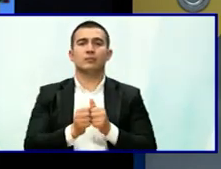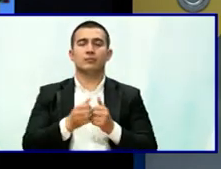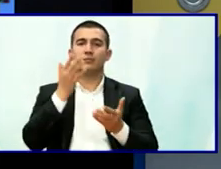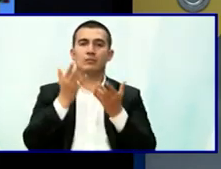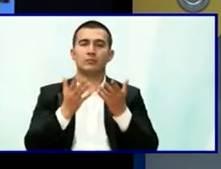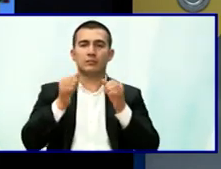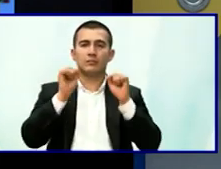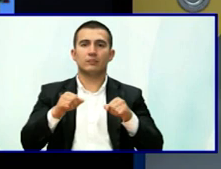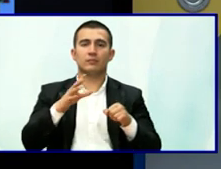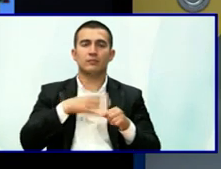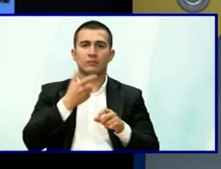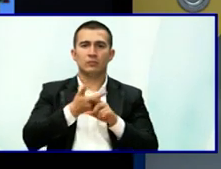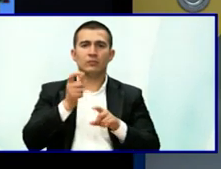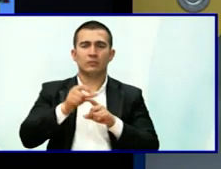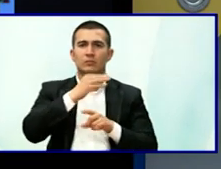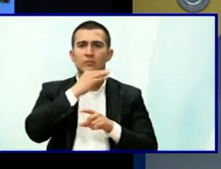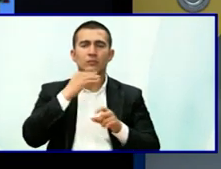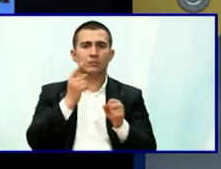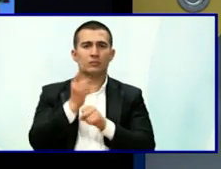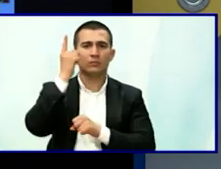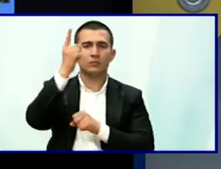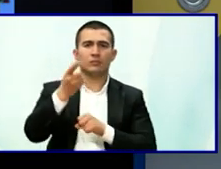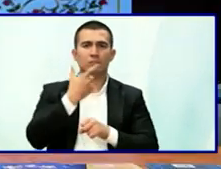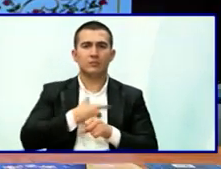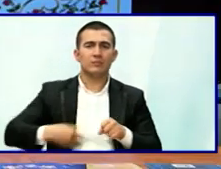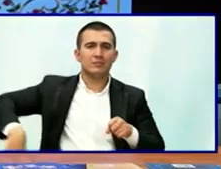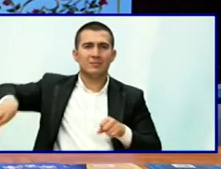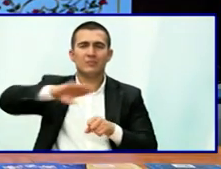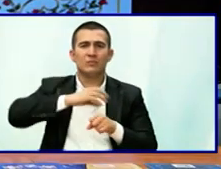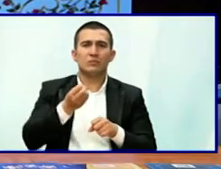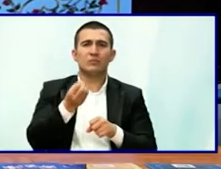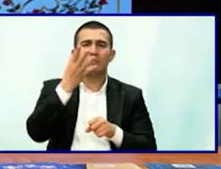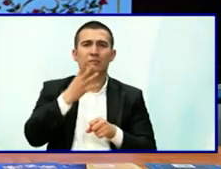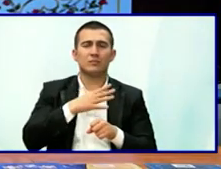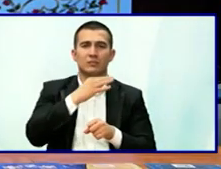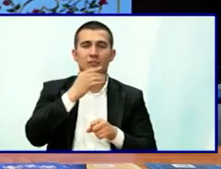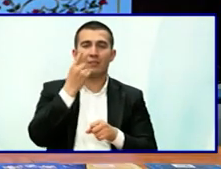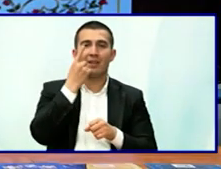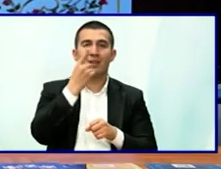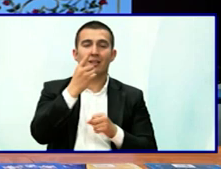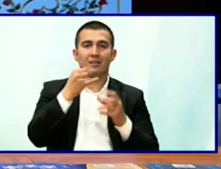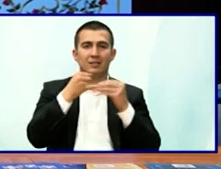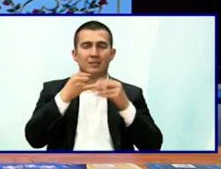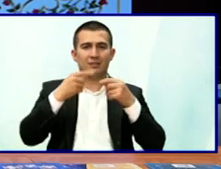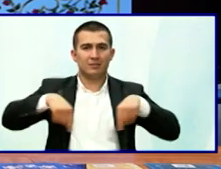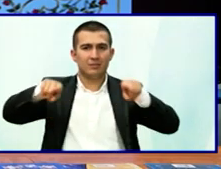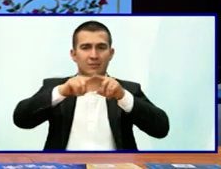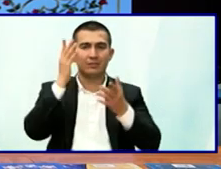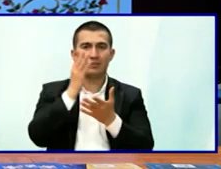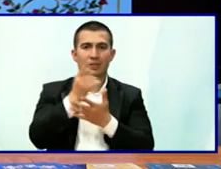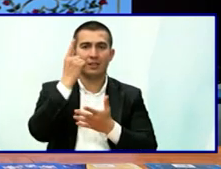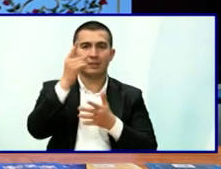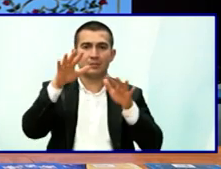ular she'r ushti ko'p yiroq. Qanotida kumush diyori, bir o'lka bor. Dunyoda